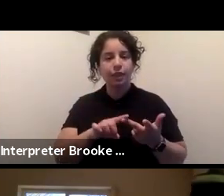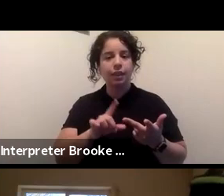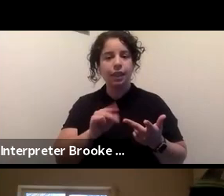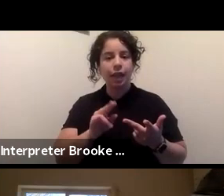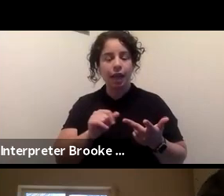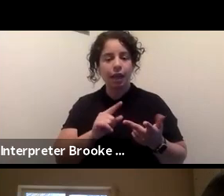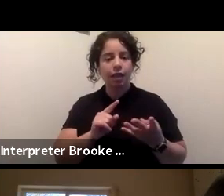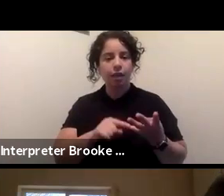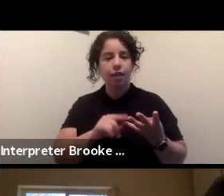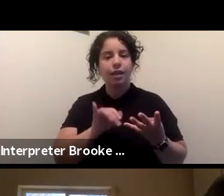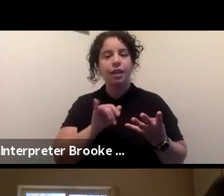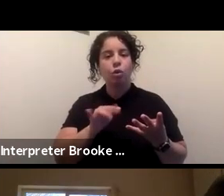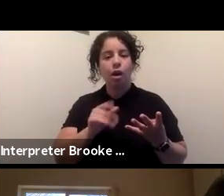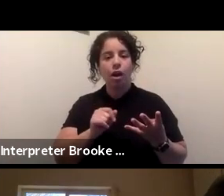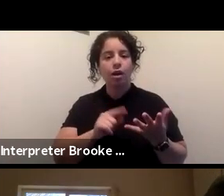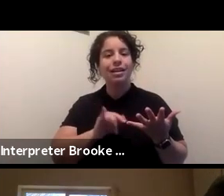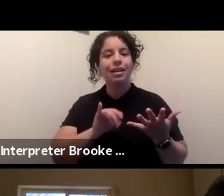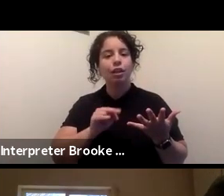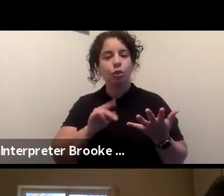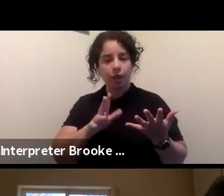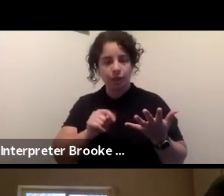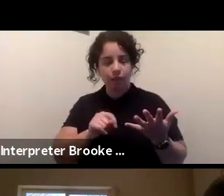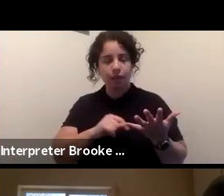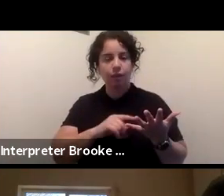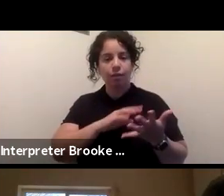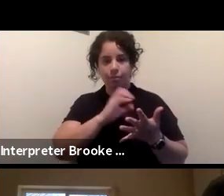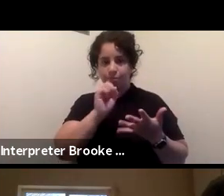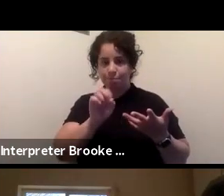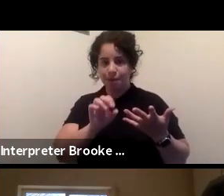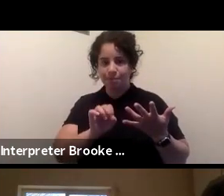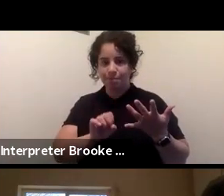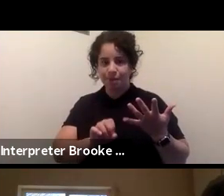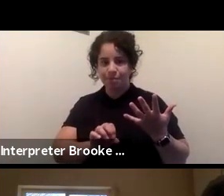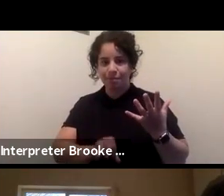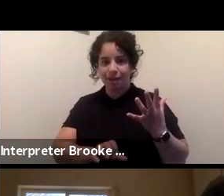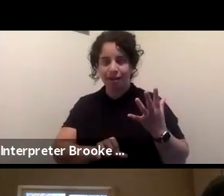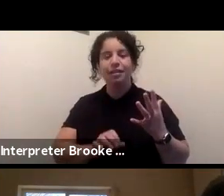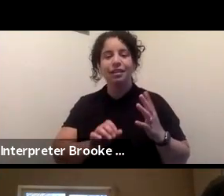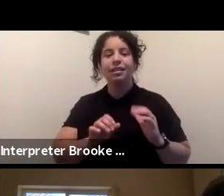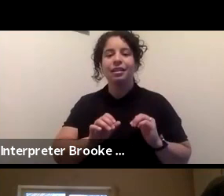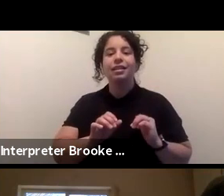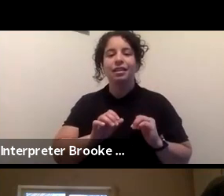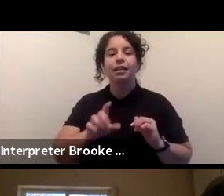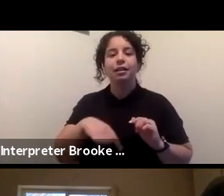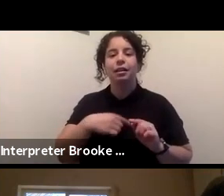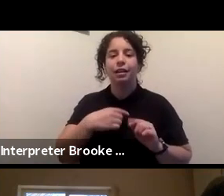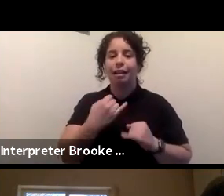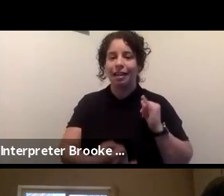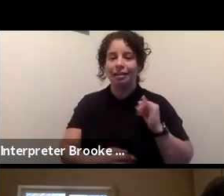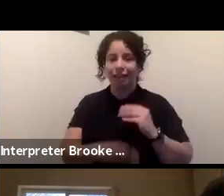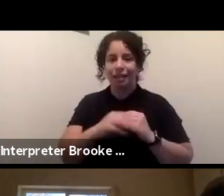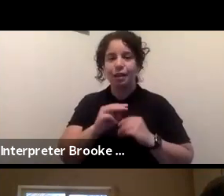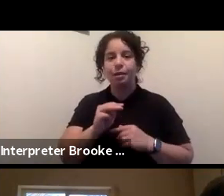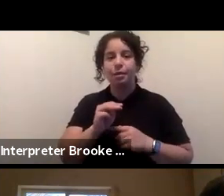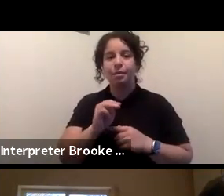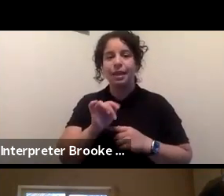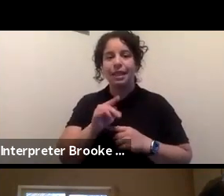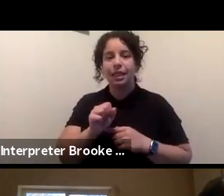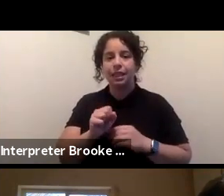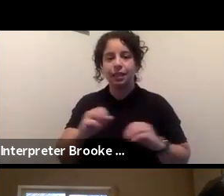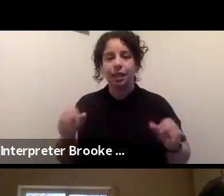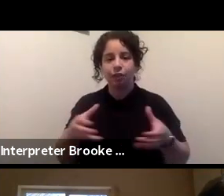Iroquois, Inuit, Nakota Sioux, Ojibwe, Soto, Anishinaabe, and Métis nations. And again,